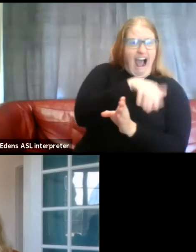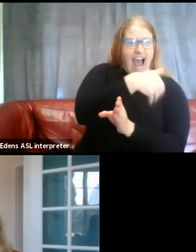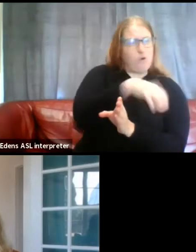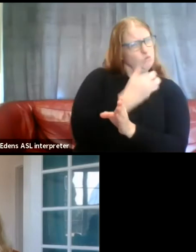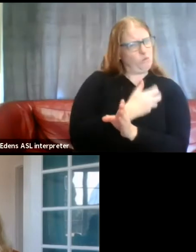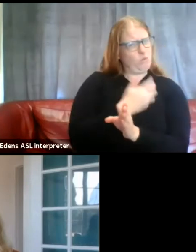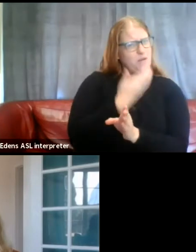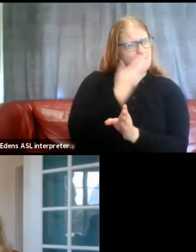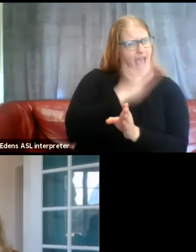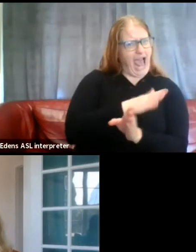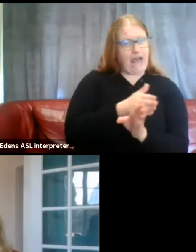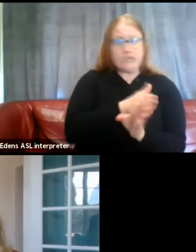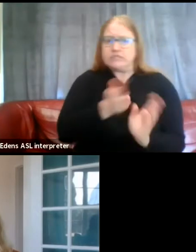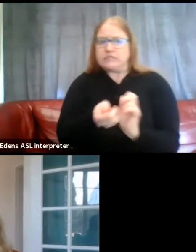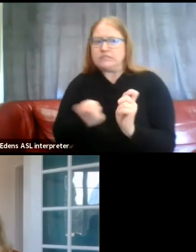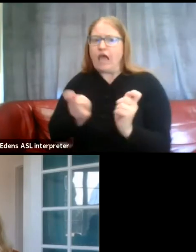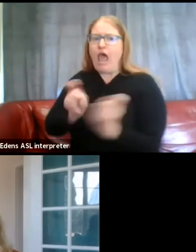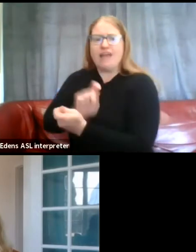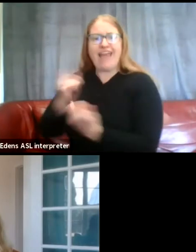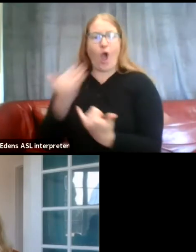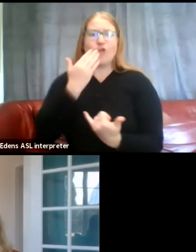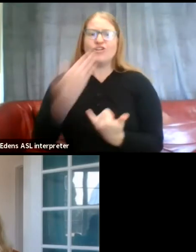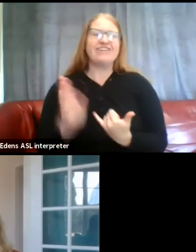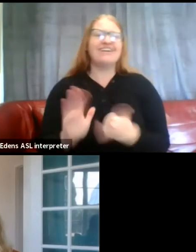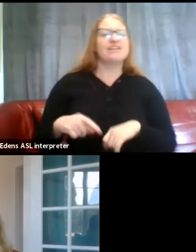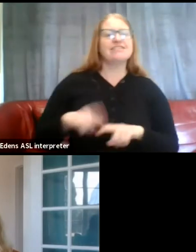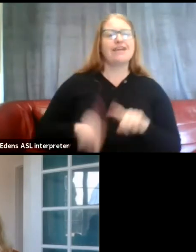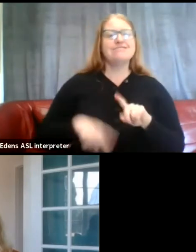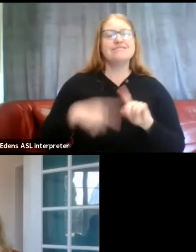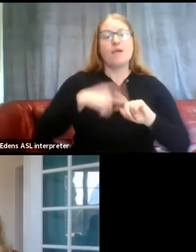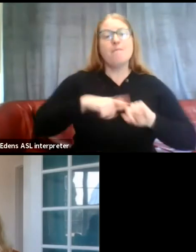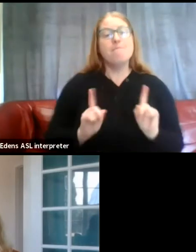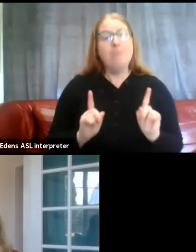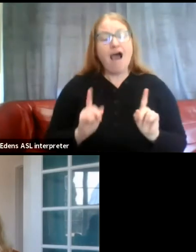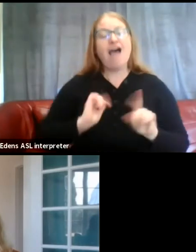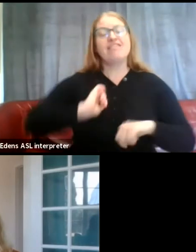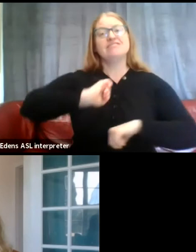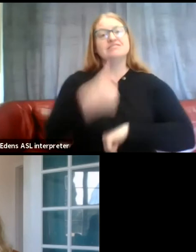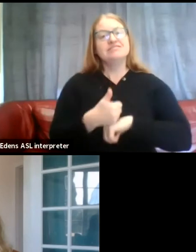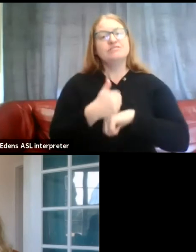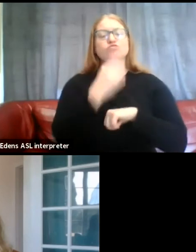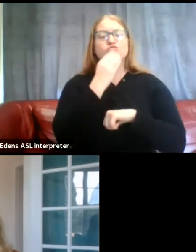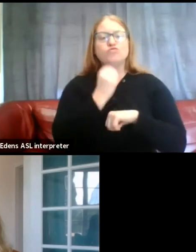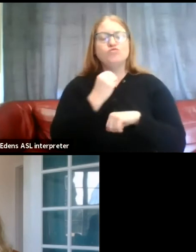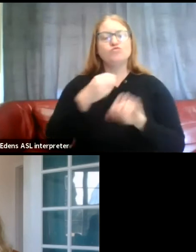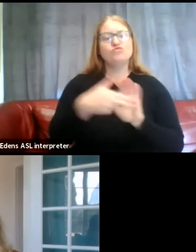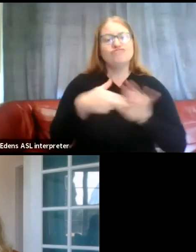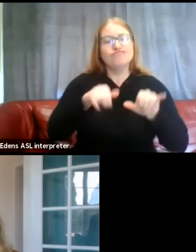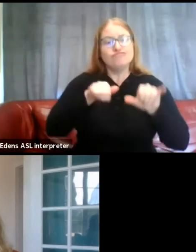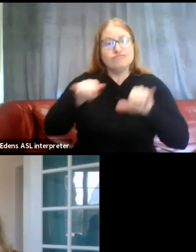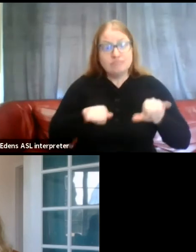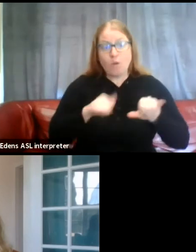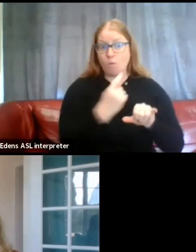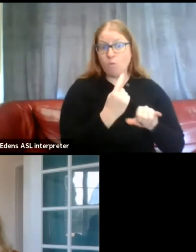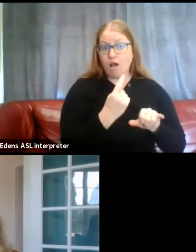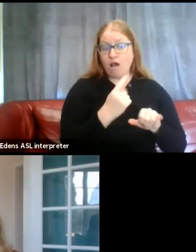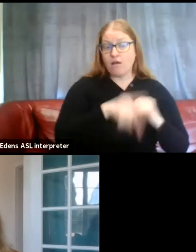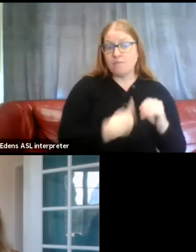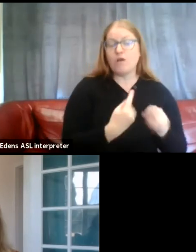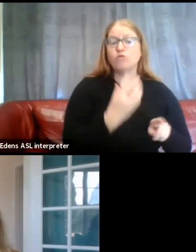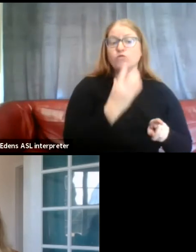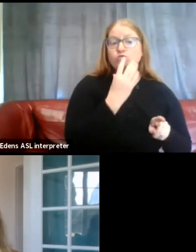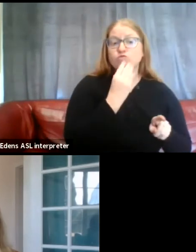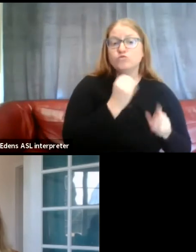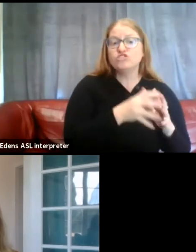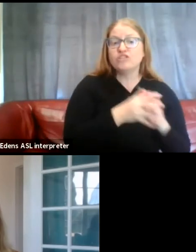I will say there is a set of Jewish stereotypes, one of which is about the Jewish American princess,